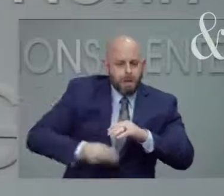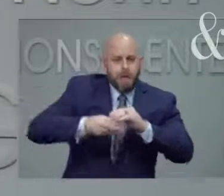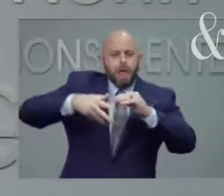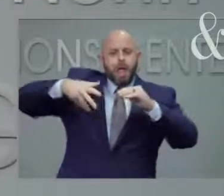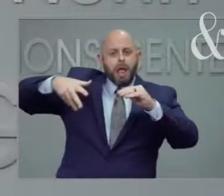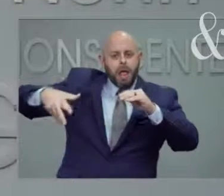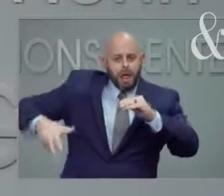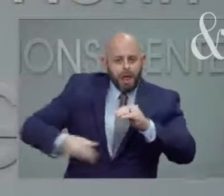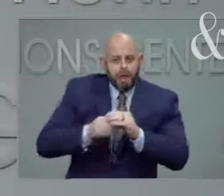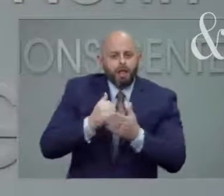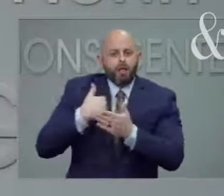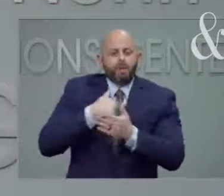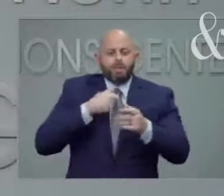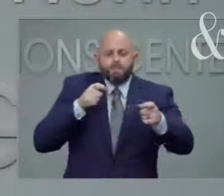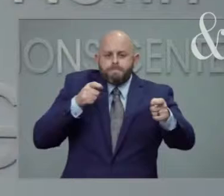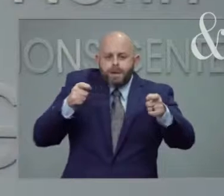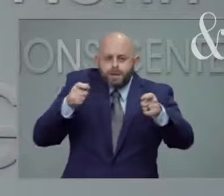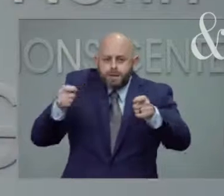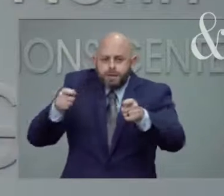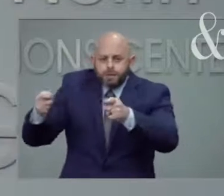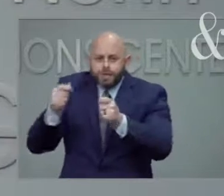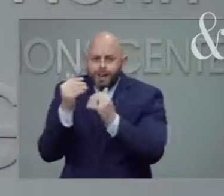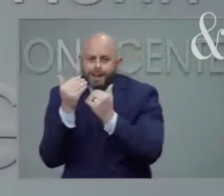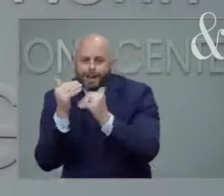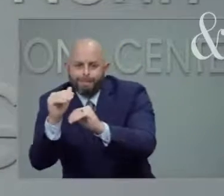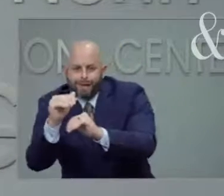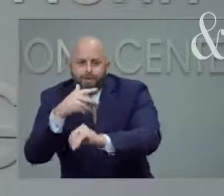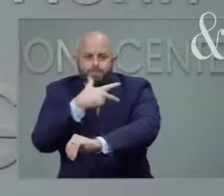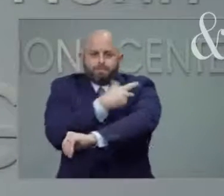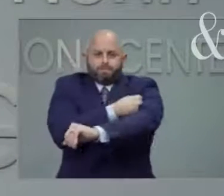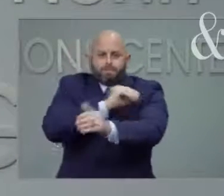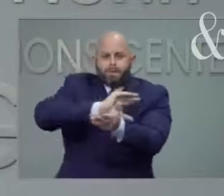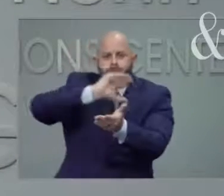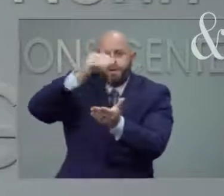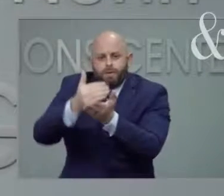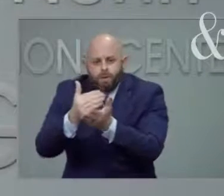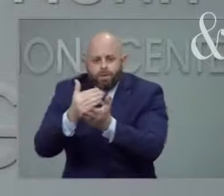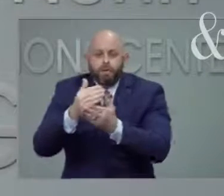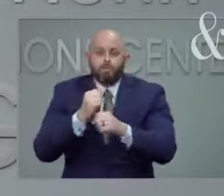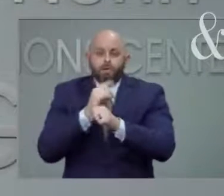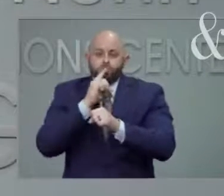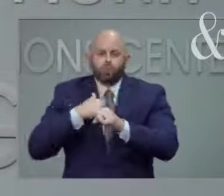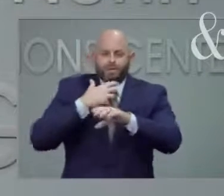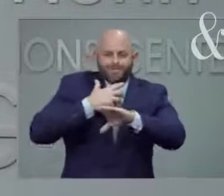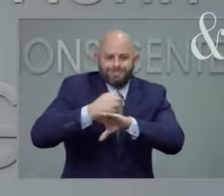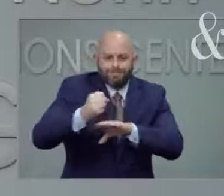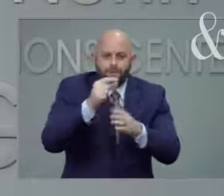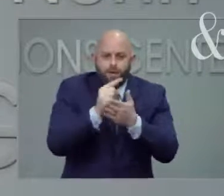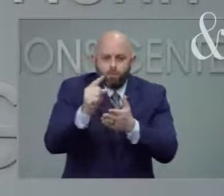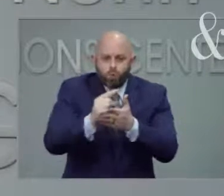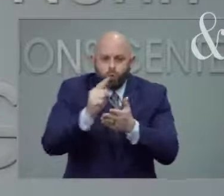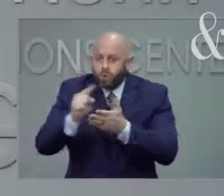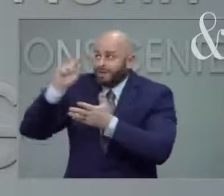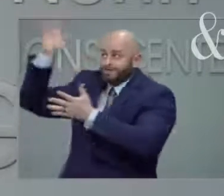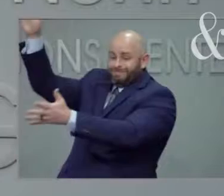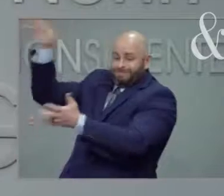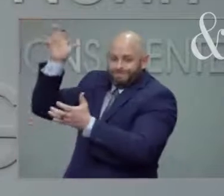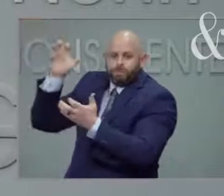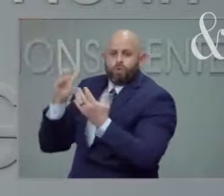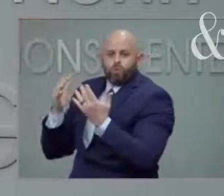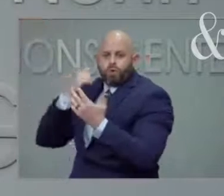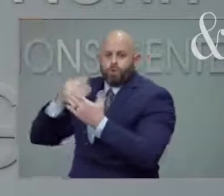supply, ensuring that North Carolina can continue using its entire vaccine allocation each